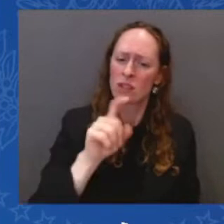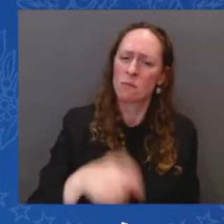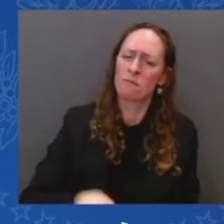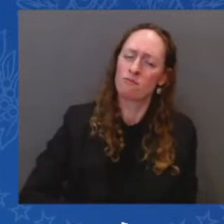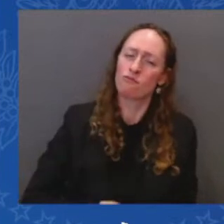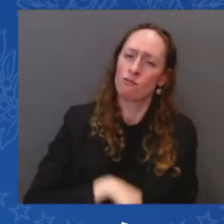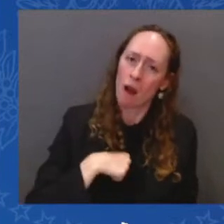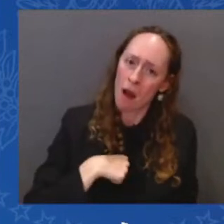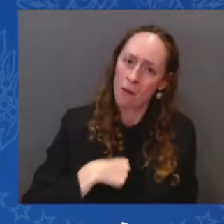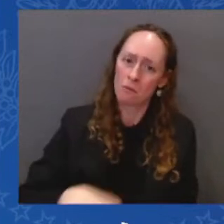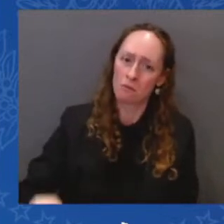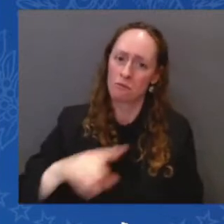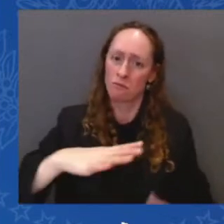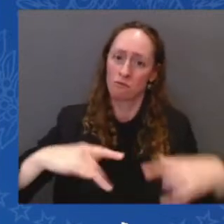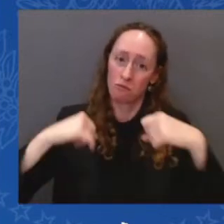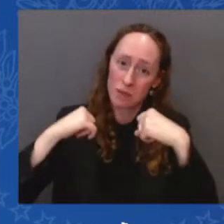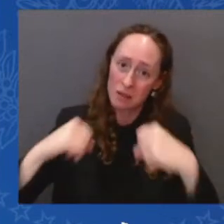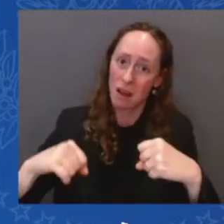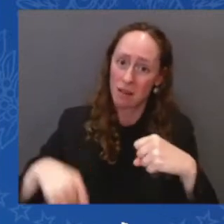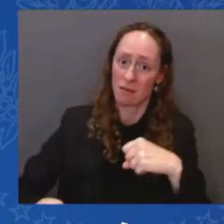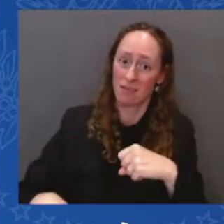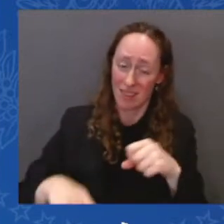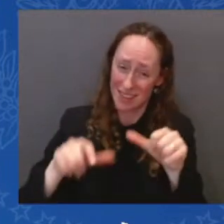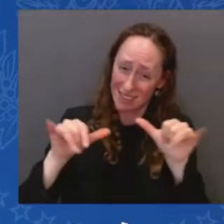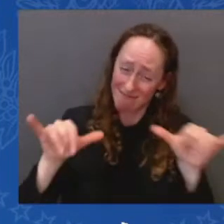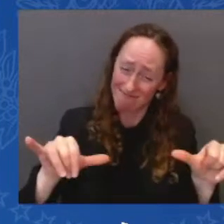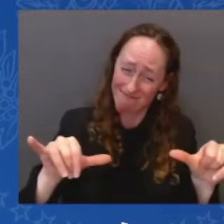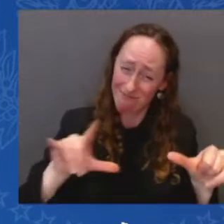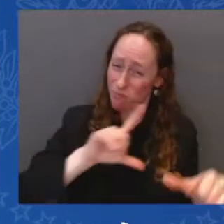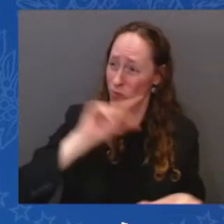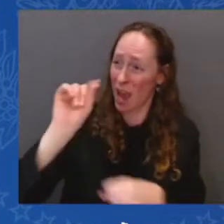consecutive years at great cost, with